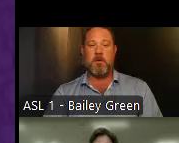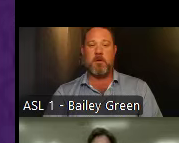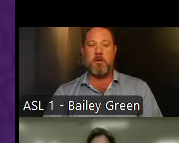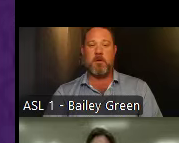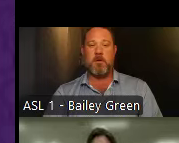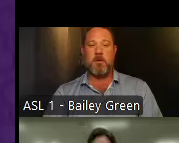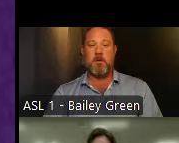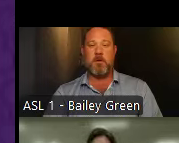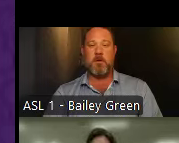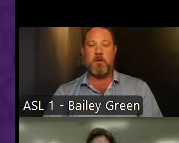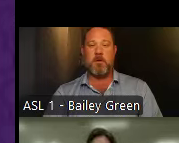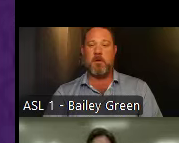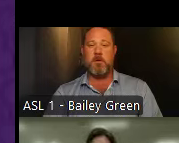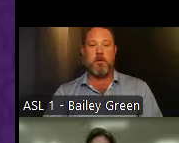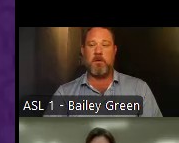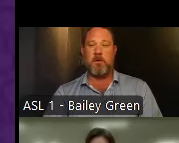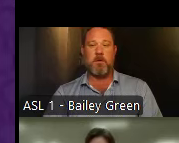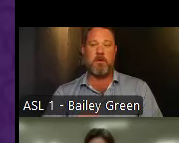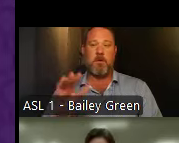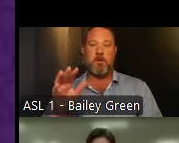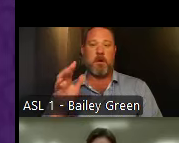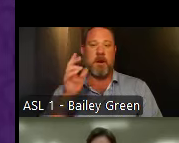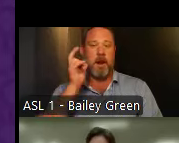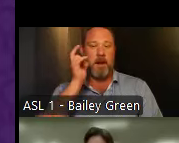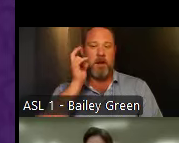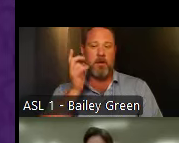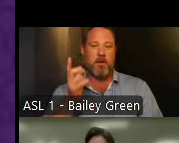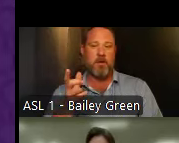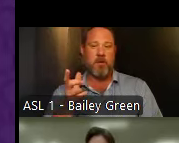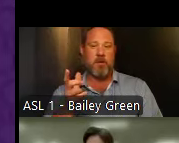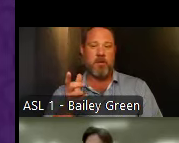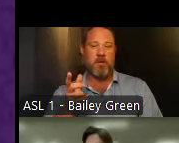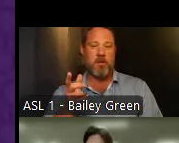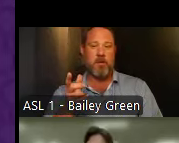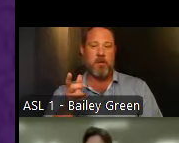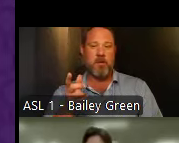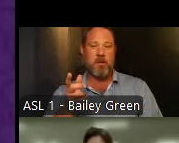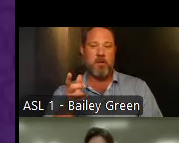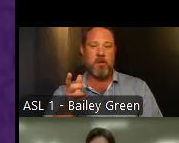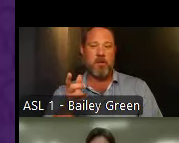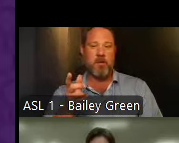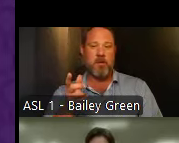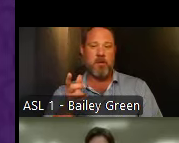I'm Andrew Mendoza, the Director of State Affairs for the Alzheimer's Association. We can move to the next slide.